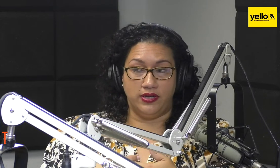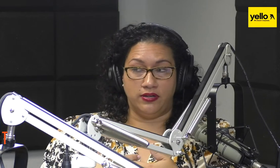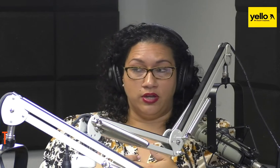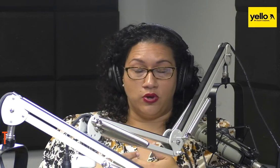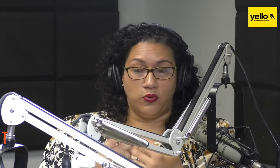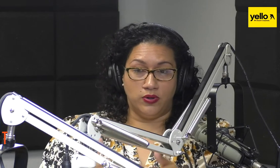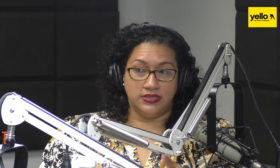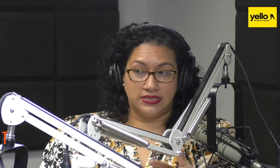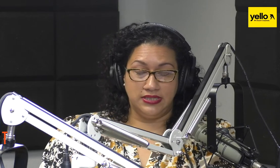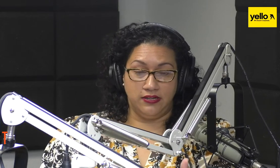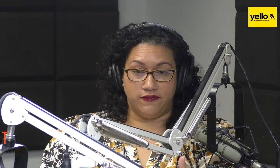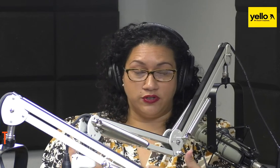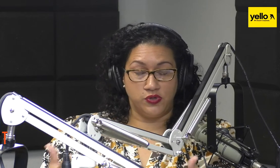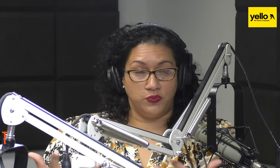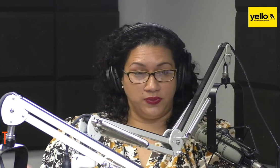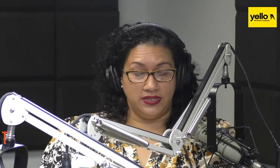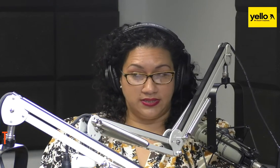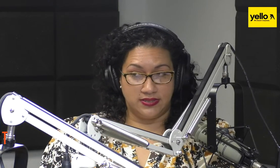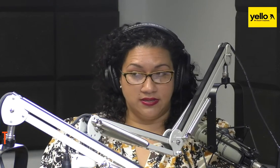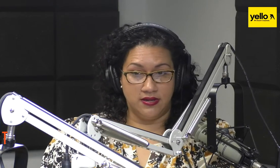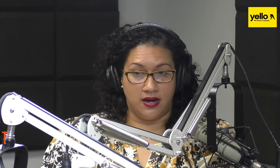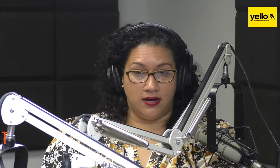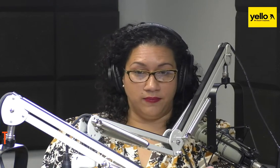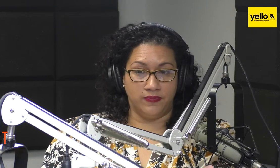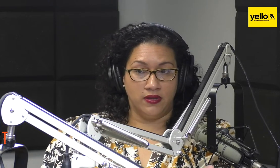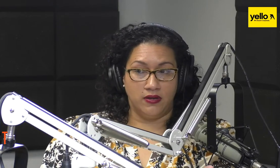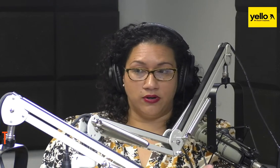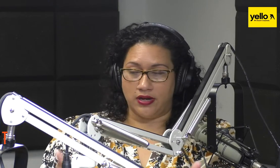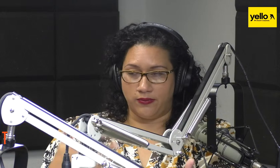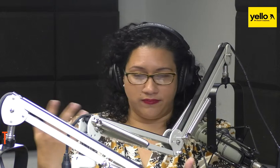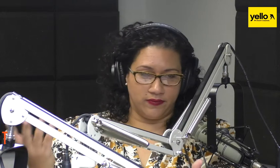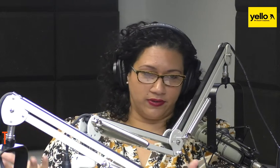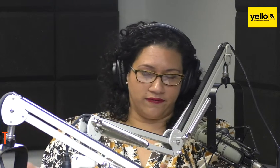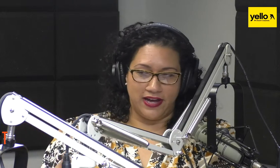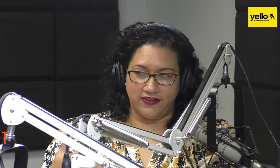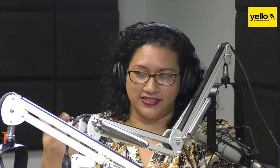we would quarantine for the 2 weeks.